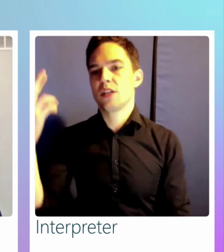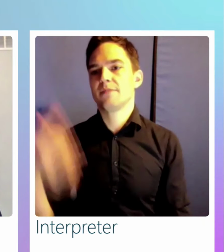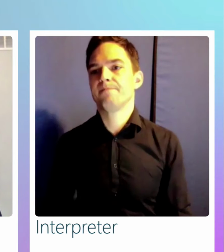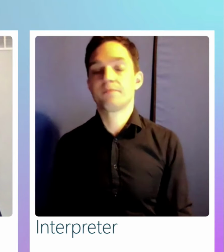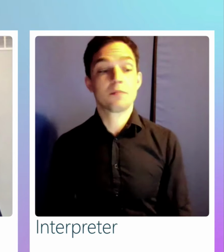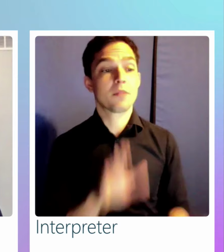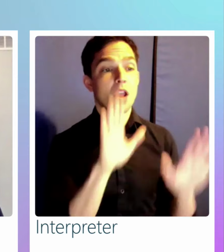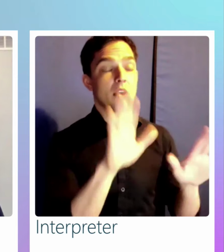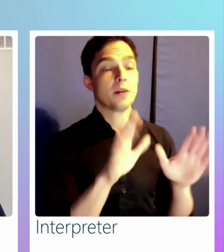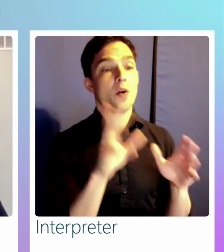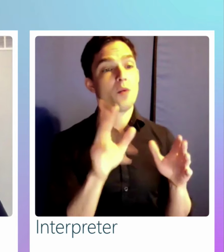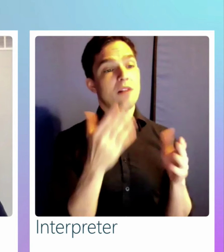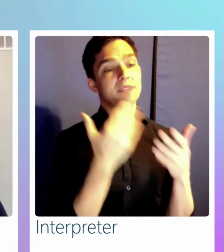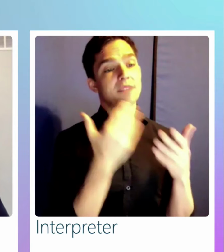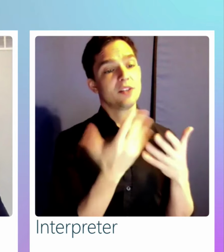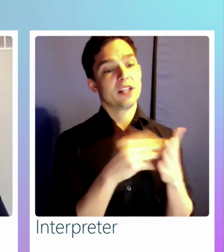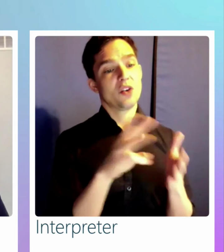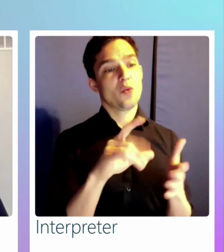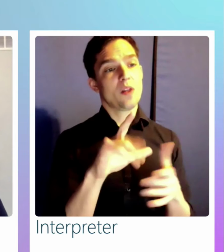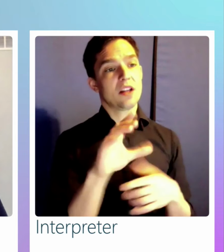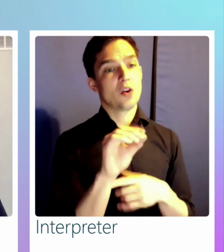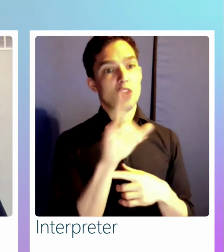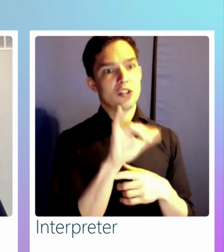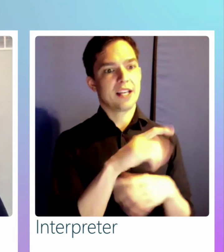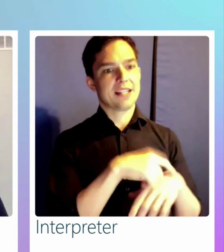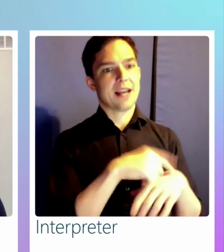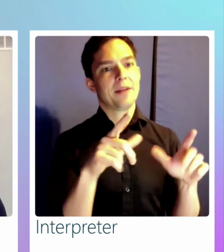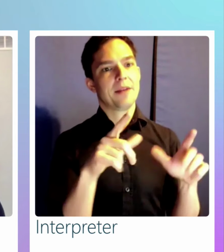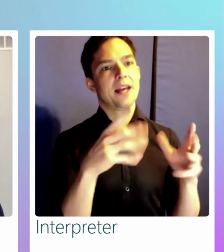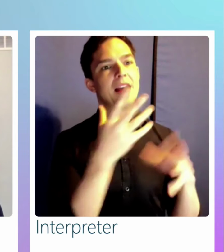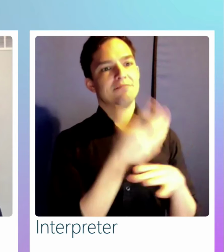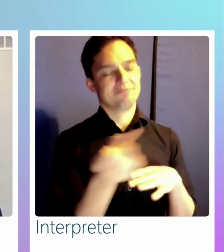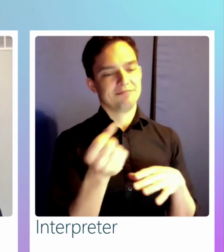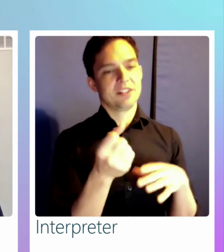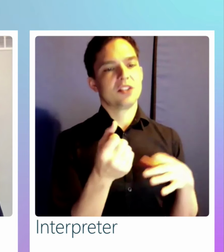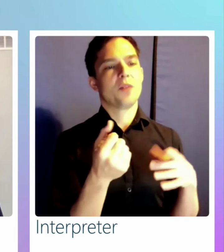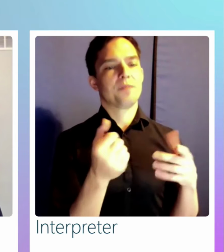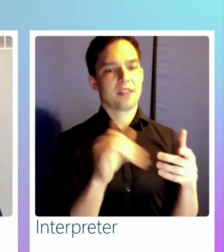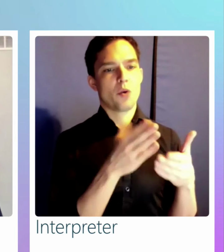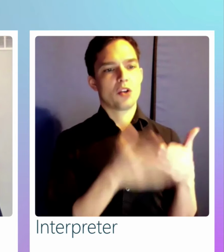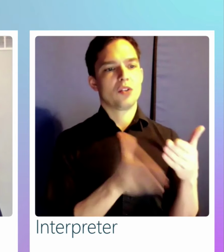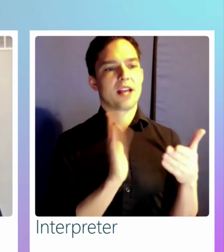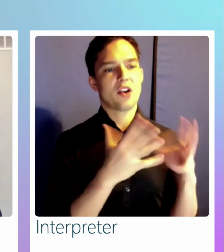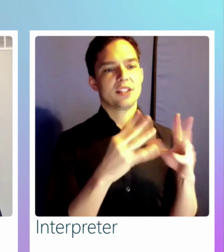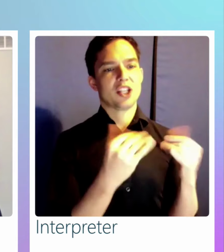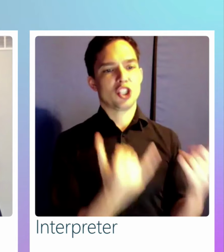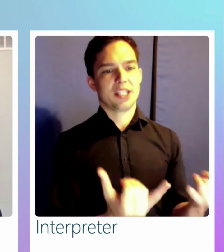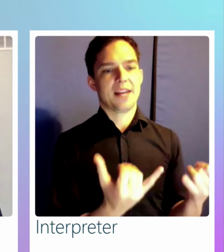Awesome. Well, thank you again, Wilco. It looks like we're at time here. So that will conclude our session for